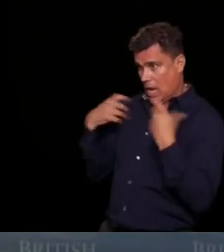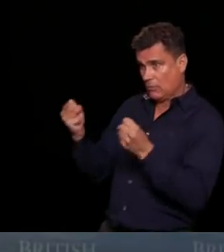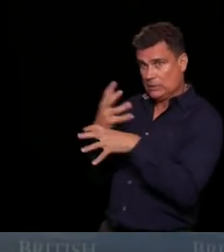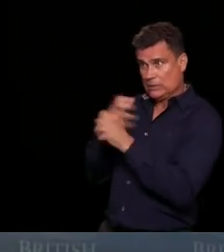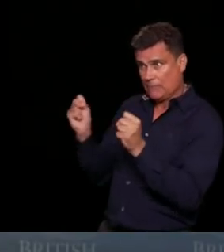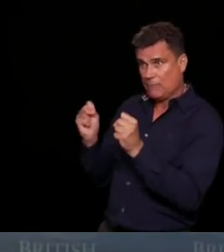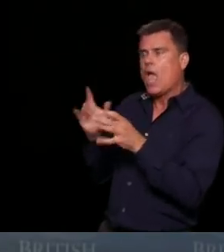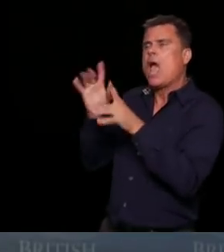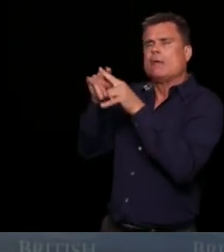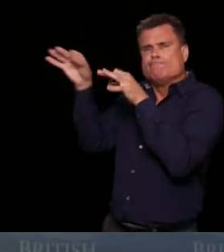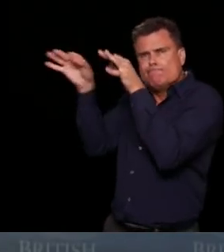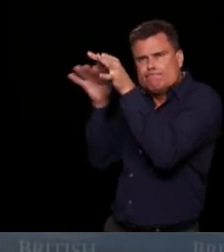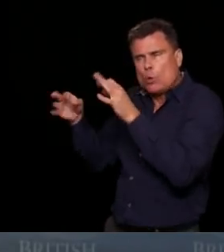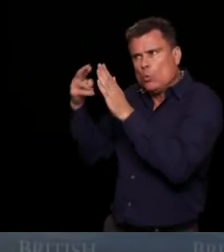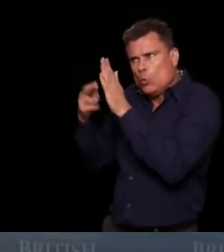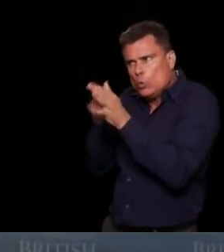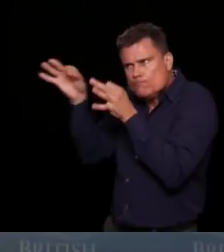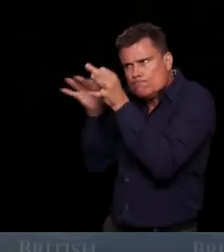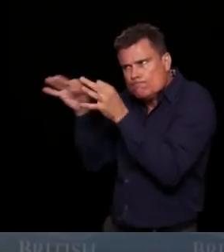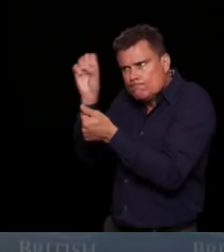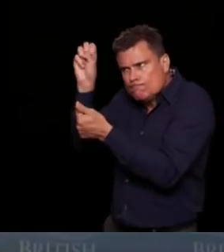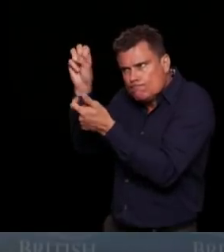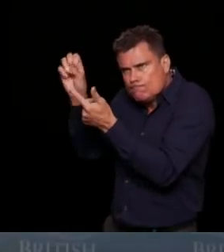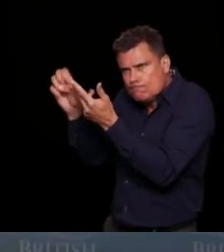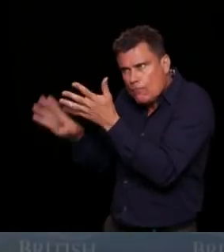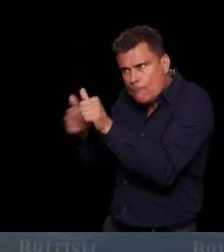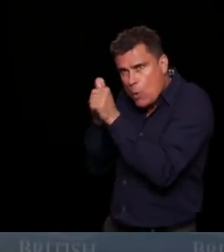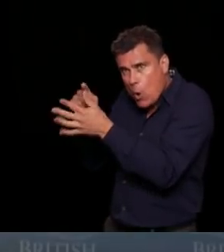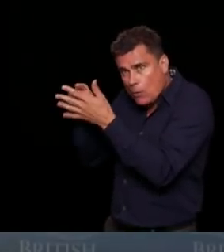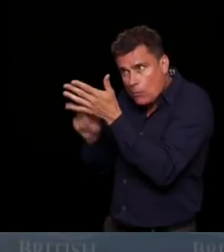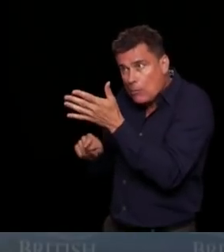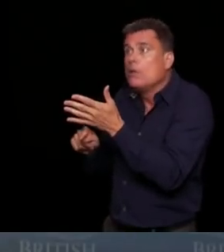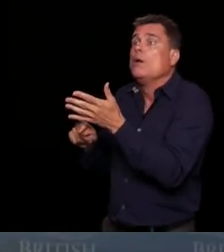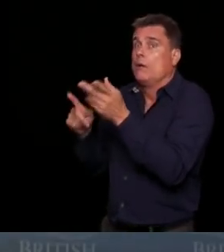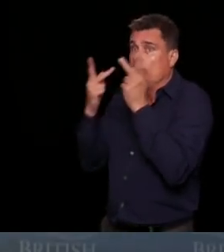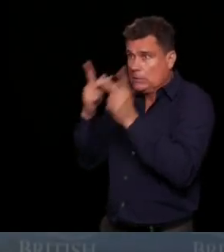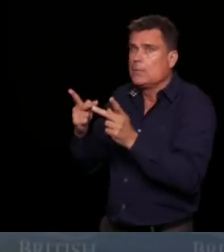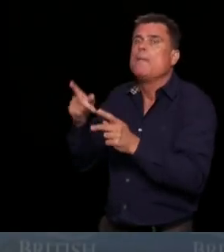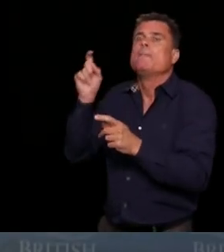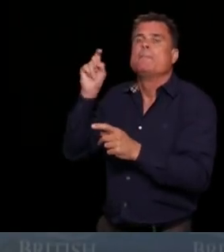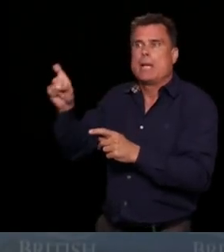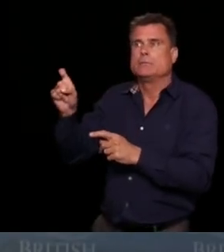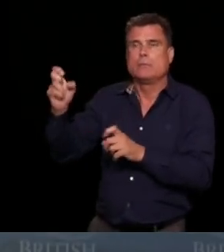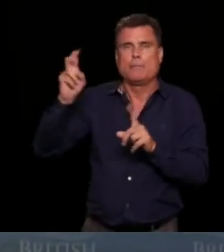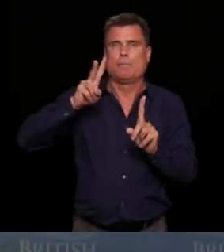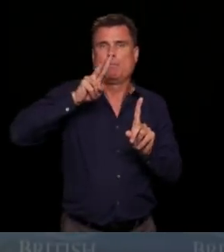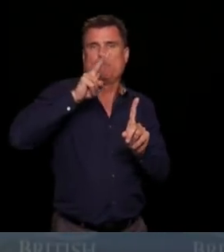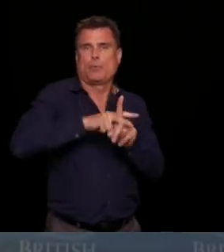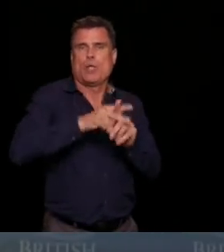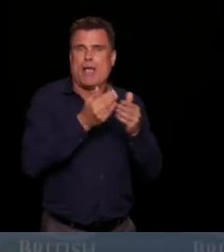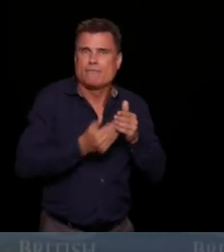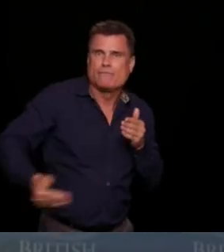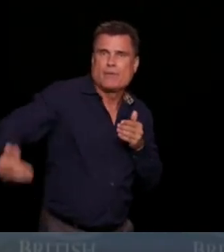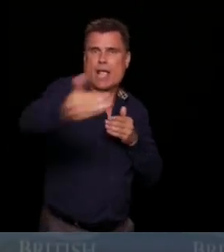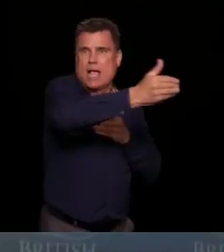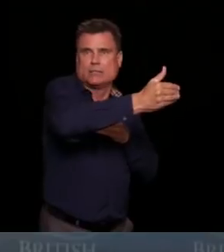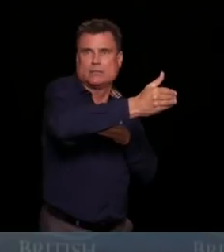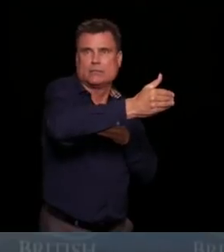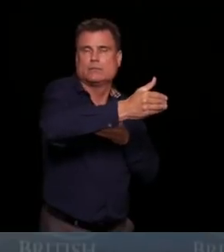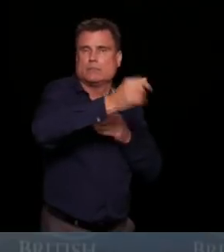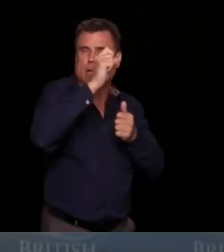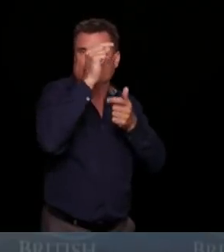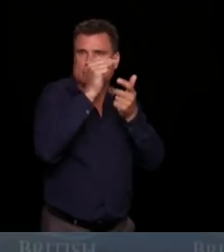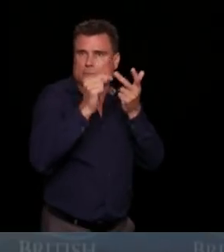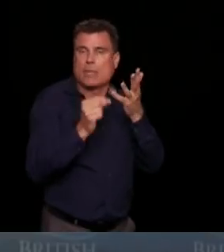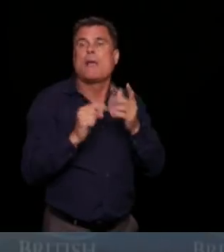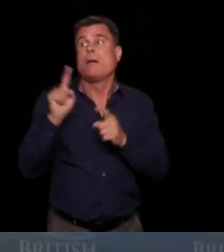visitors and residents can safely visit. The visits must be booked in advance, and visitors must bring and wear a mask.